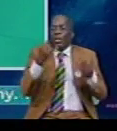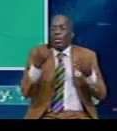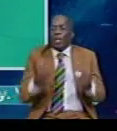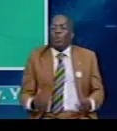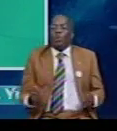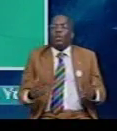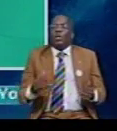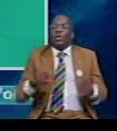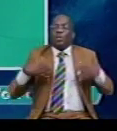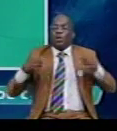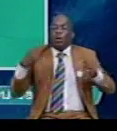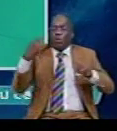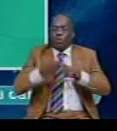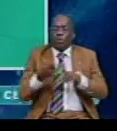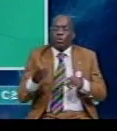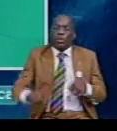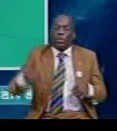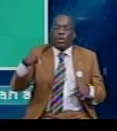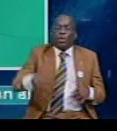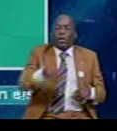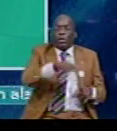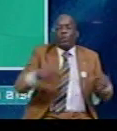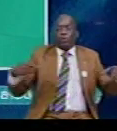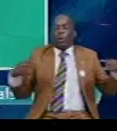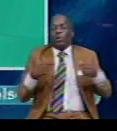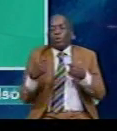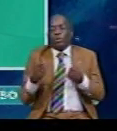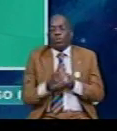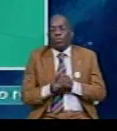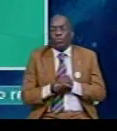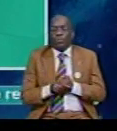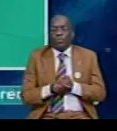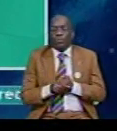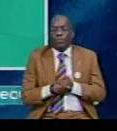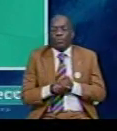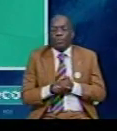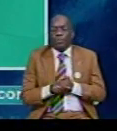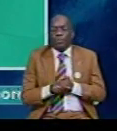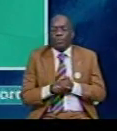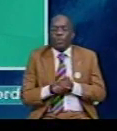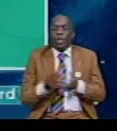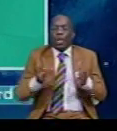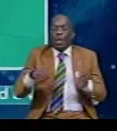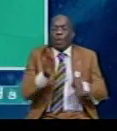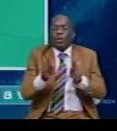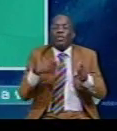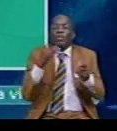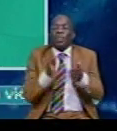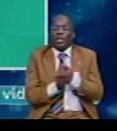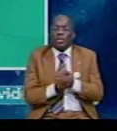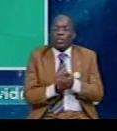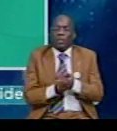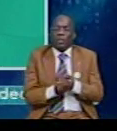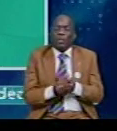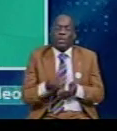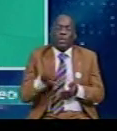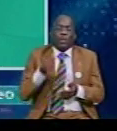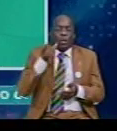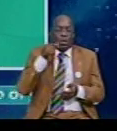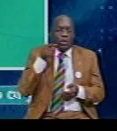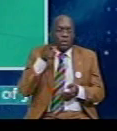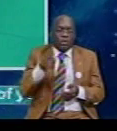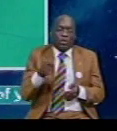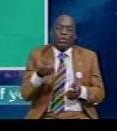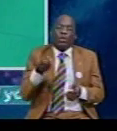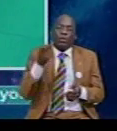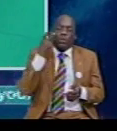Lord. Adeyemi from YouTube wrote, praise the Lord. I saw grave during the prayers, but immediately